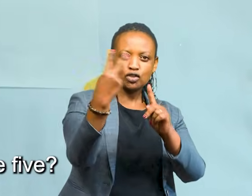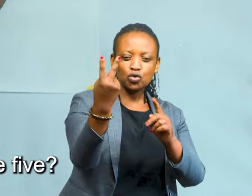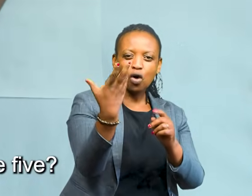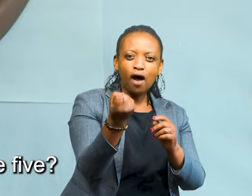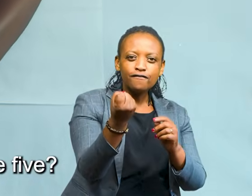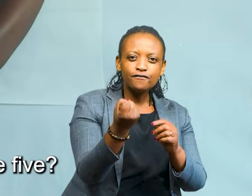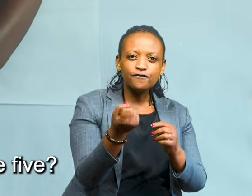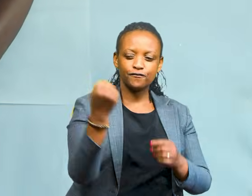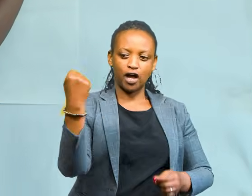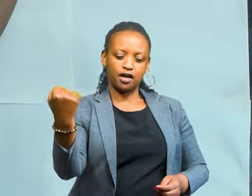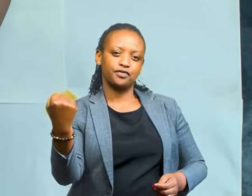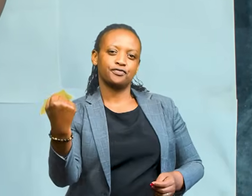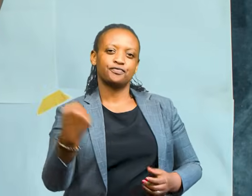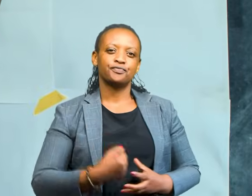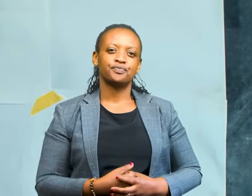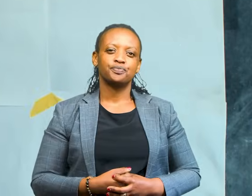you have